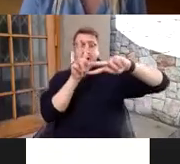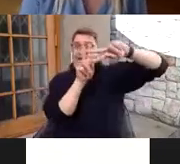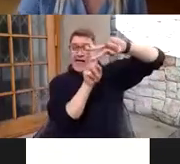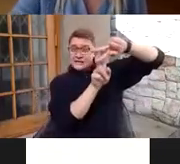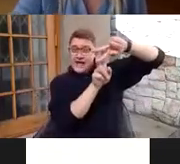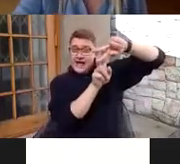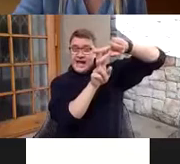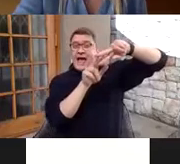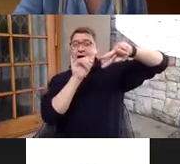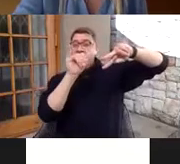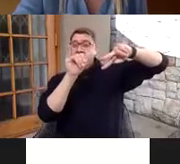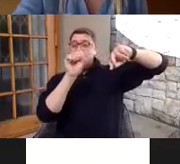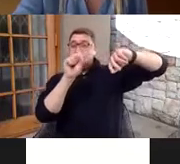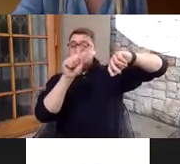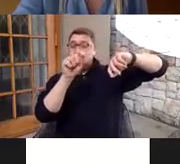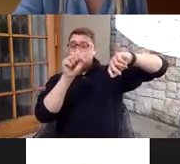#iStoreMeets and